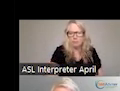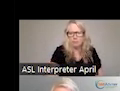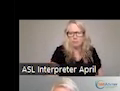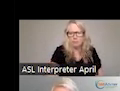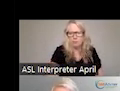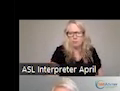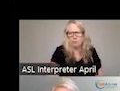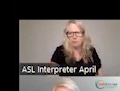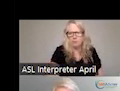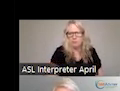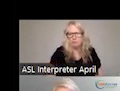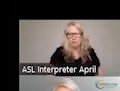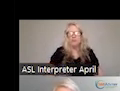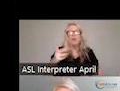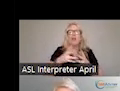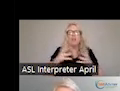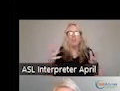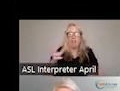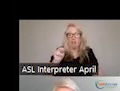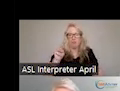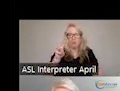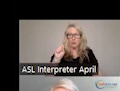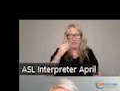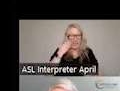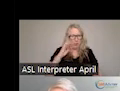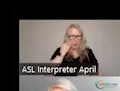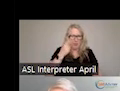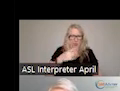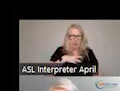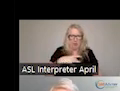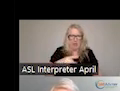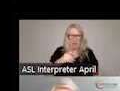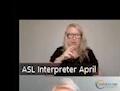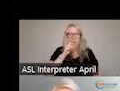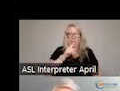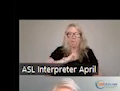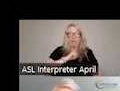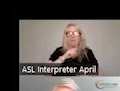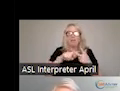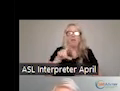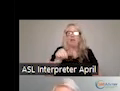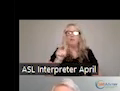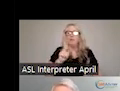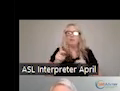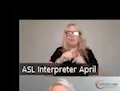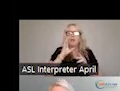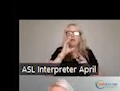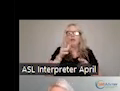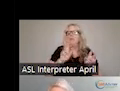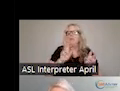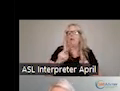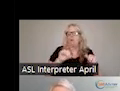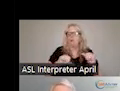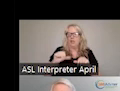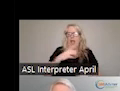All right, so we've had a lot of news lately. I don't know if you guys like this, but I know that myself and others like popular science. I love end of the